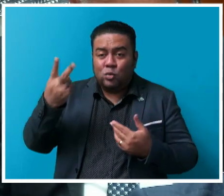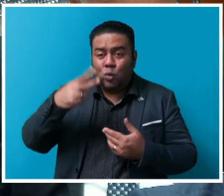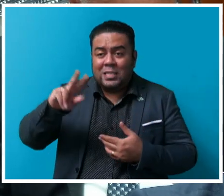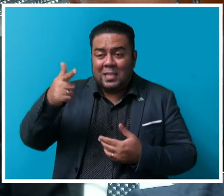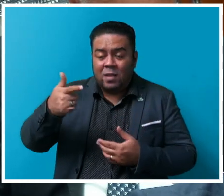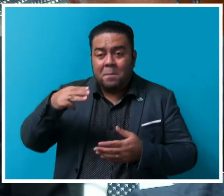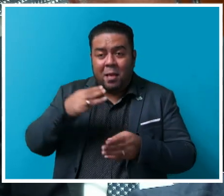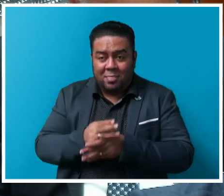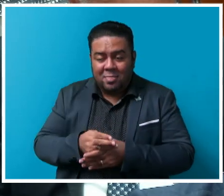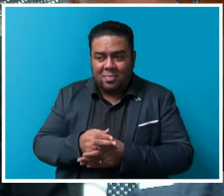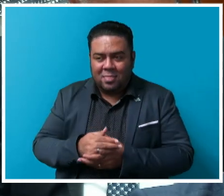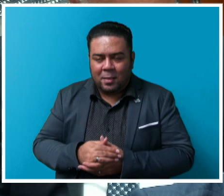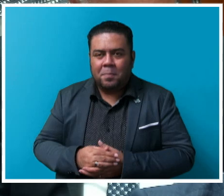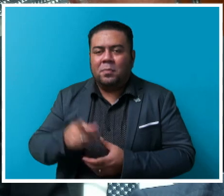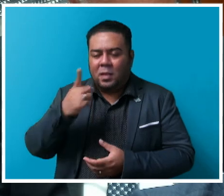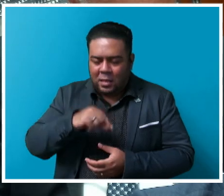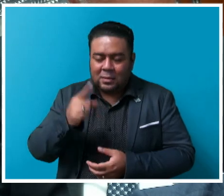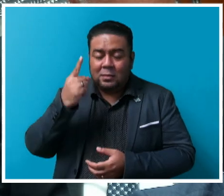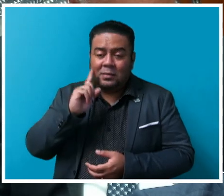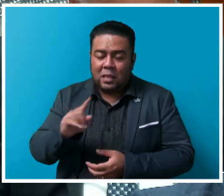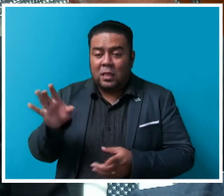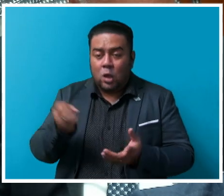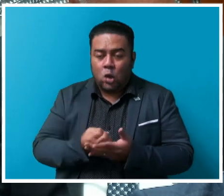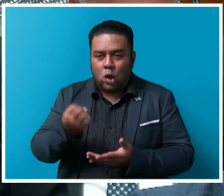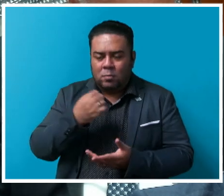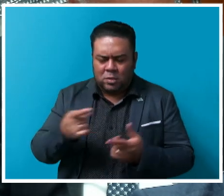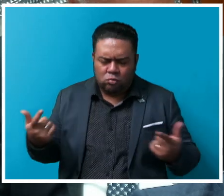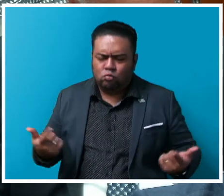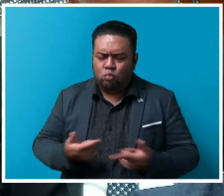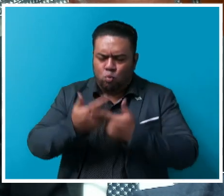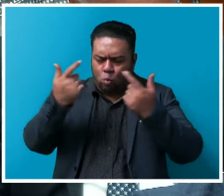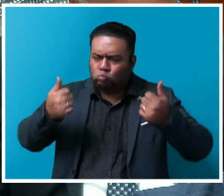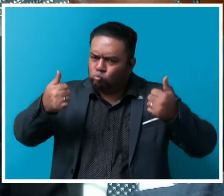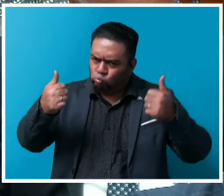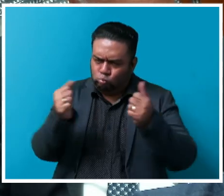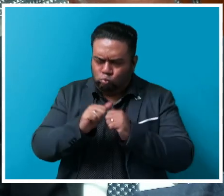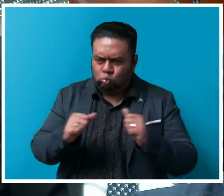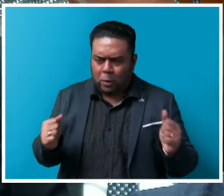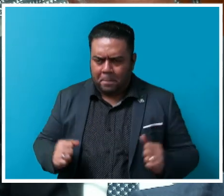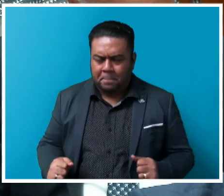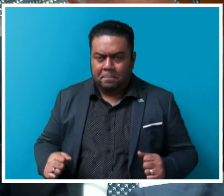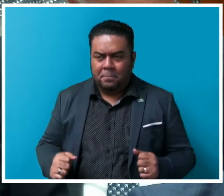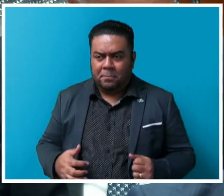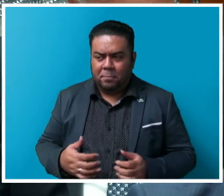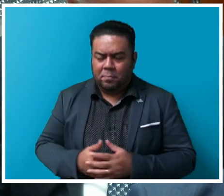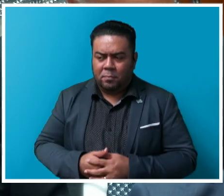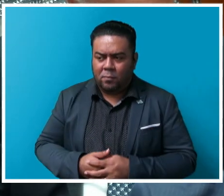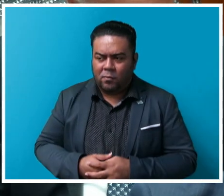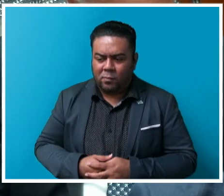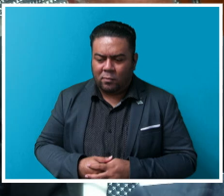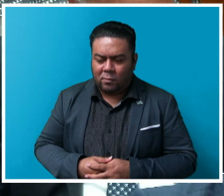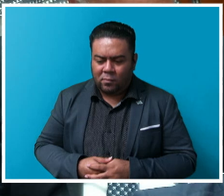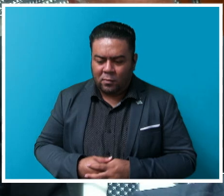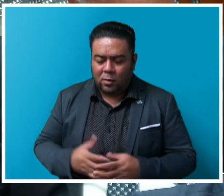months, they can see that the economy is in great shape, rebounding from pre-pandemic levels,